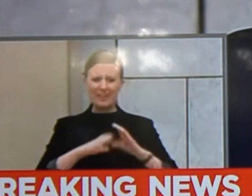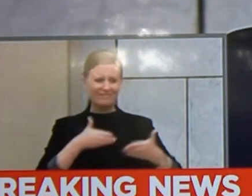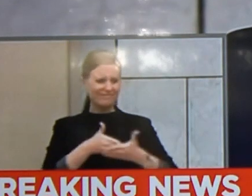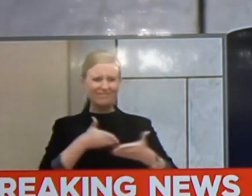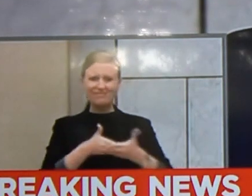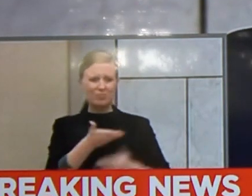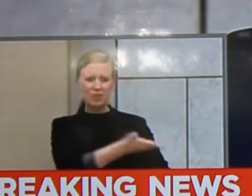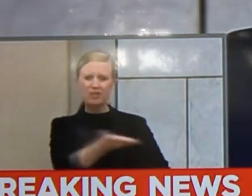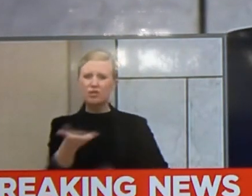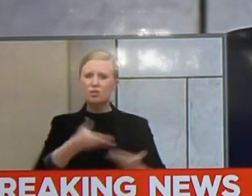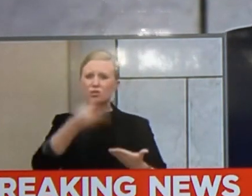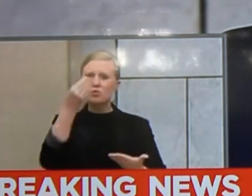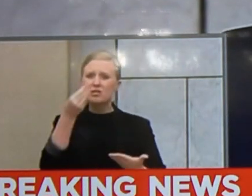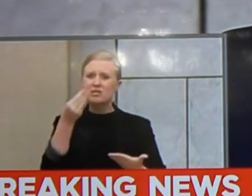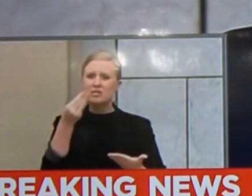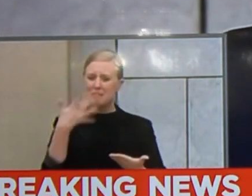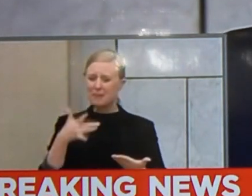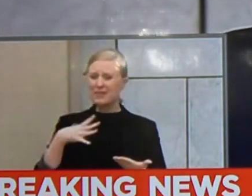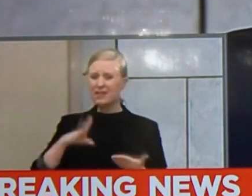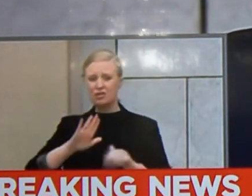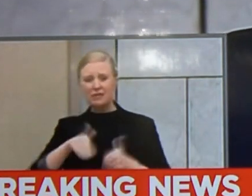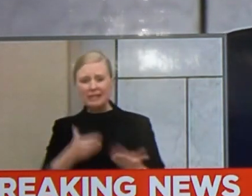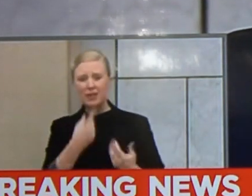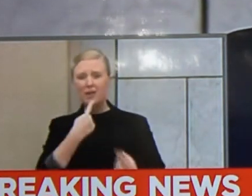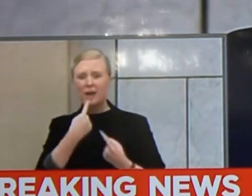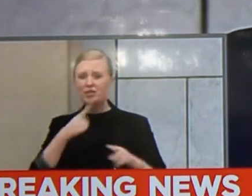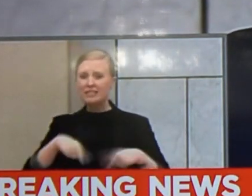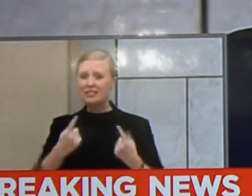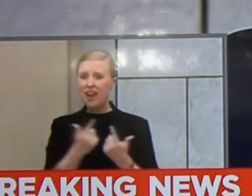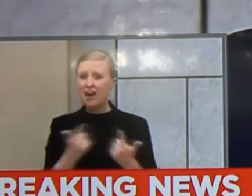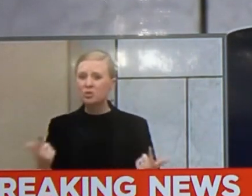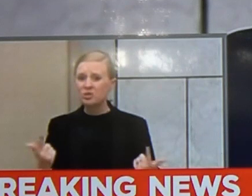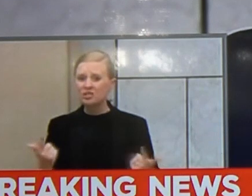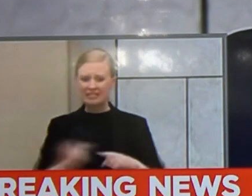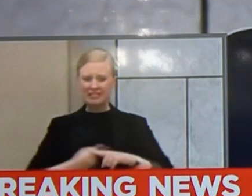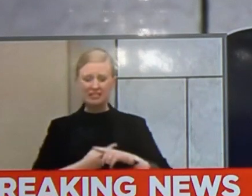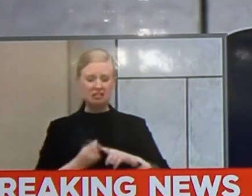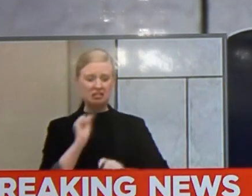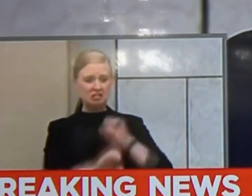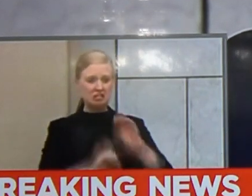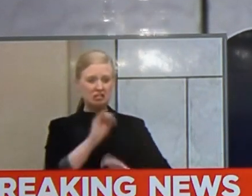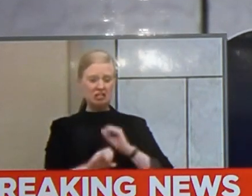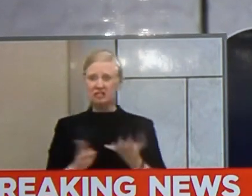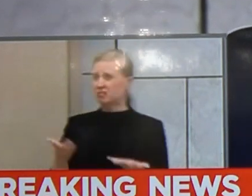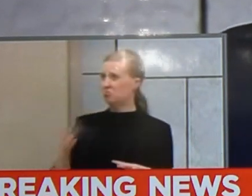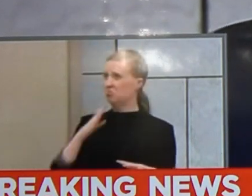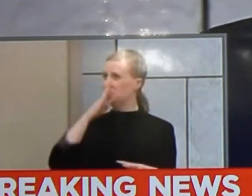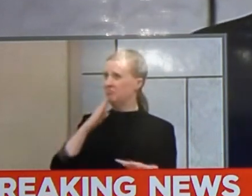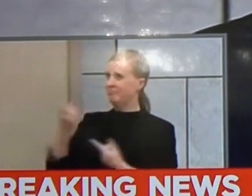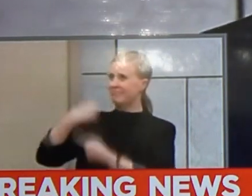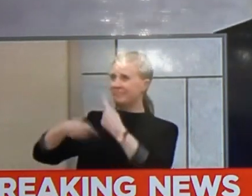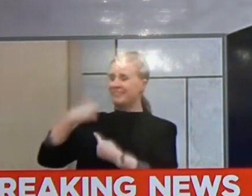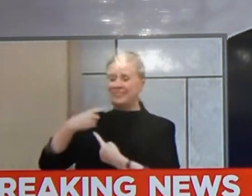they're trying to keep on top of them, they want to do the right thing, but it's very difficult for them to understand in their own language. Is that something that government can look at as part of this